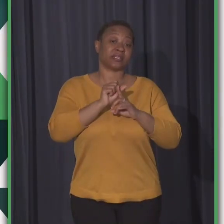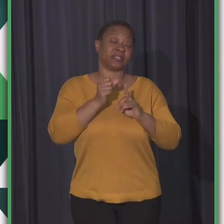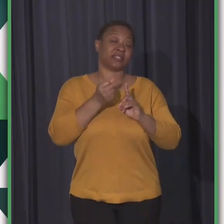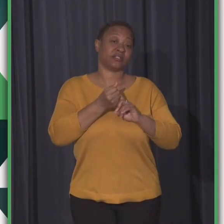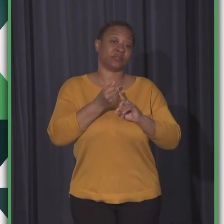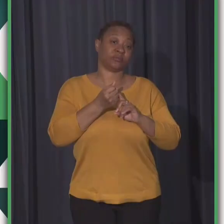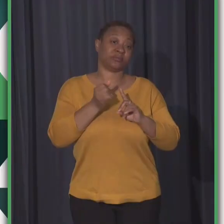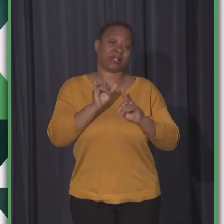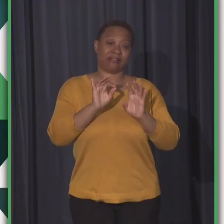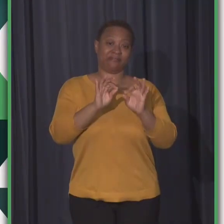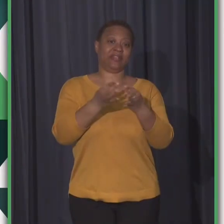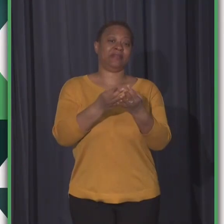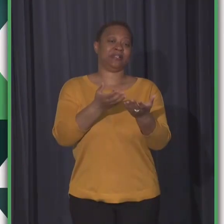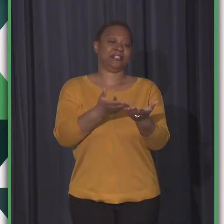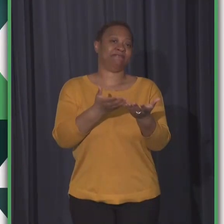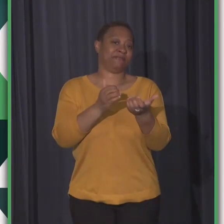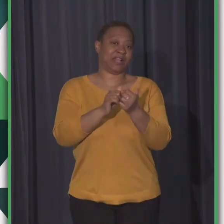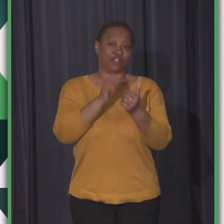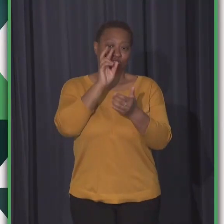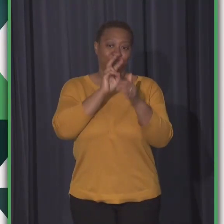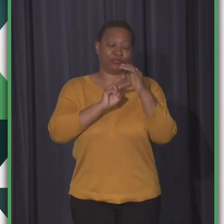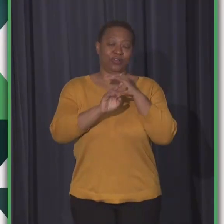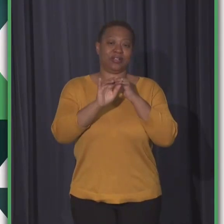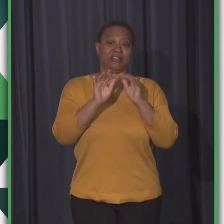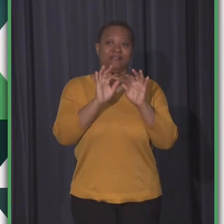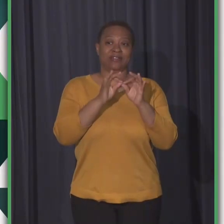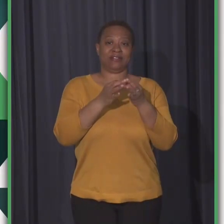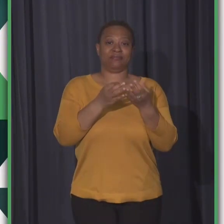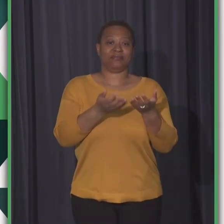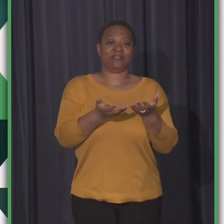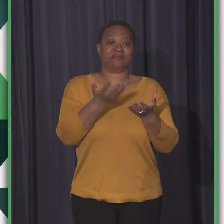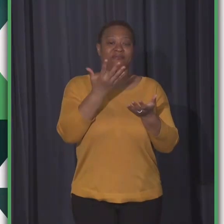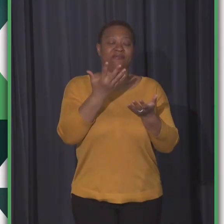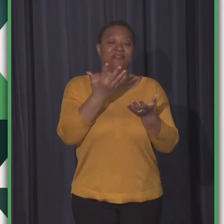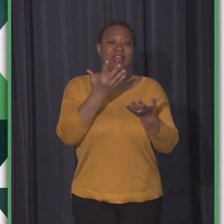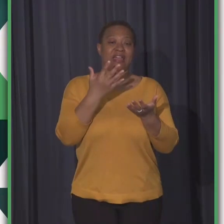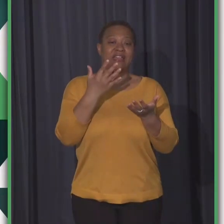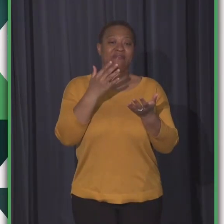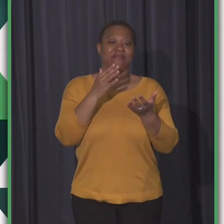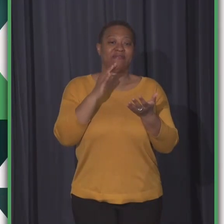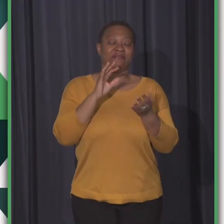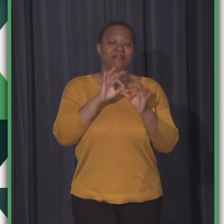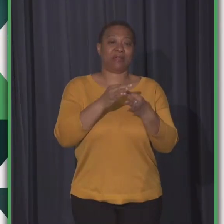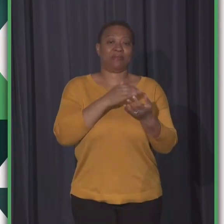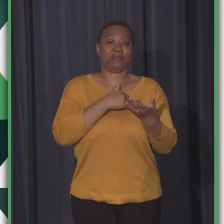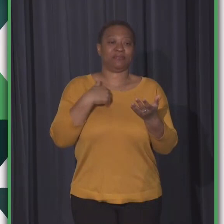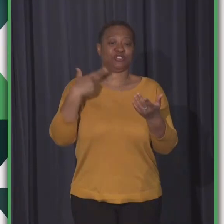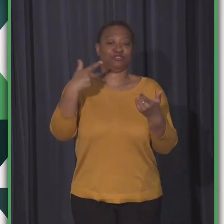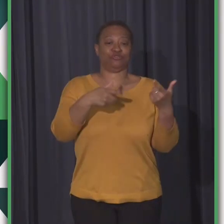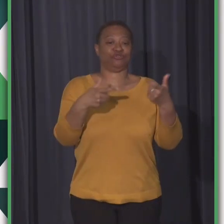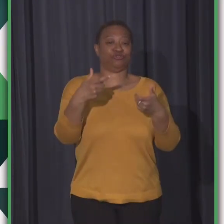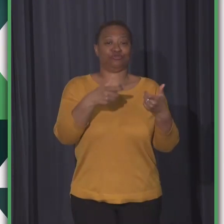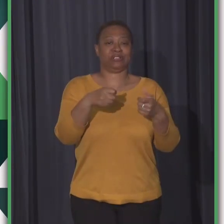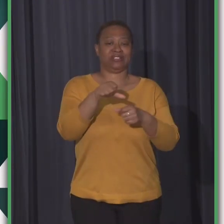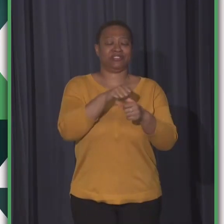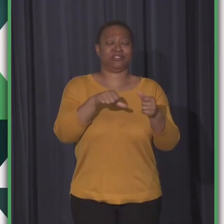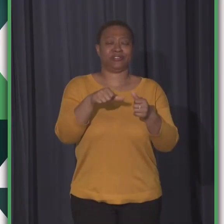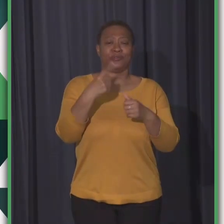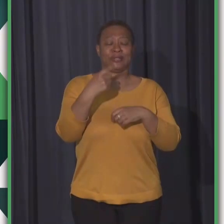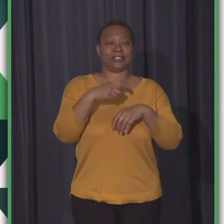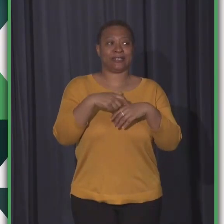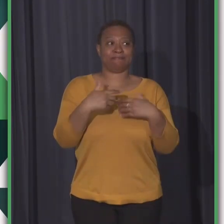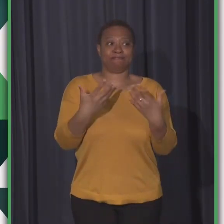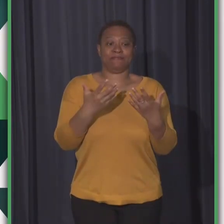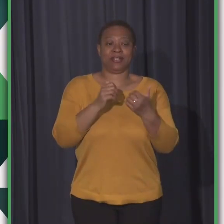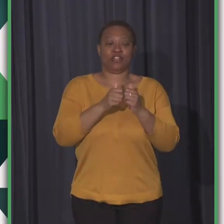been like families. Yeah. You got 5 families and shooting at each other at one time. So it's been